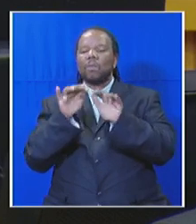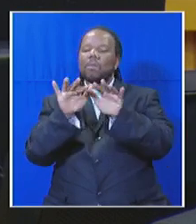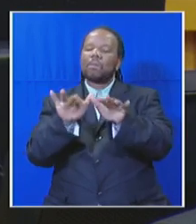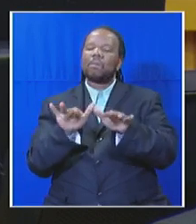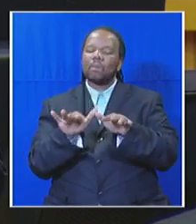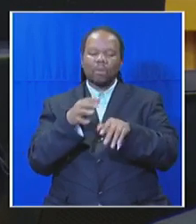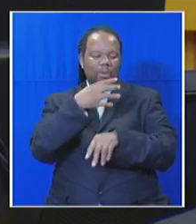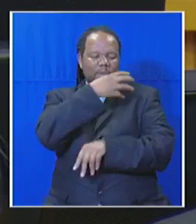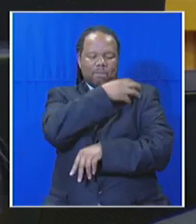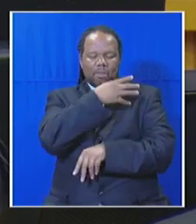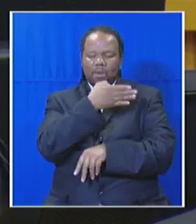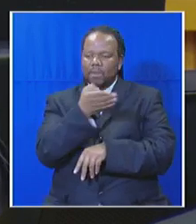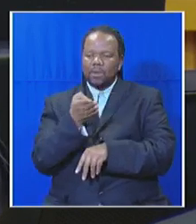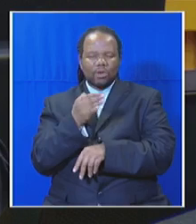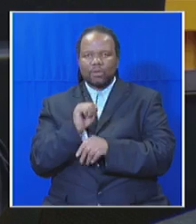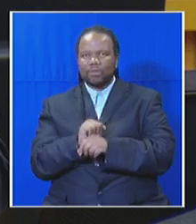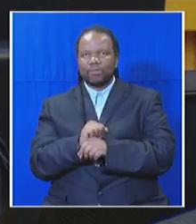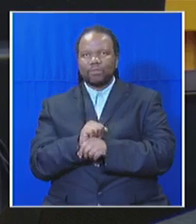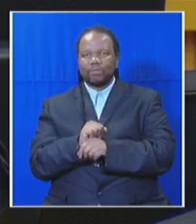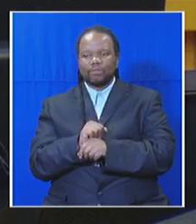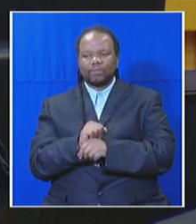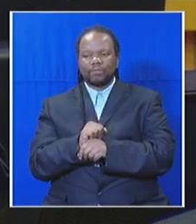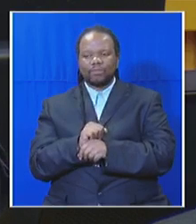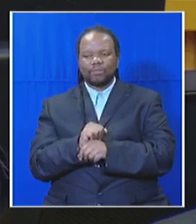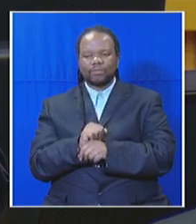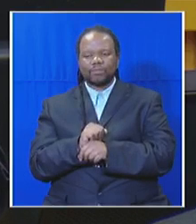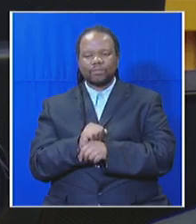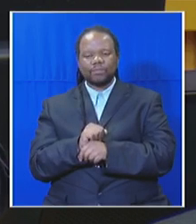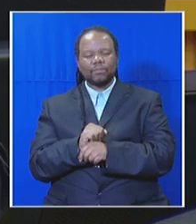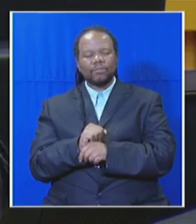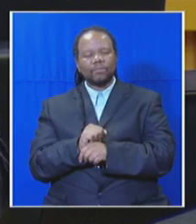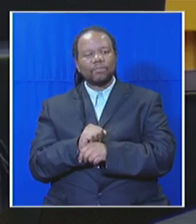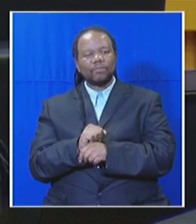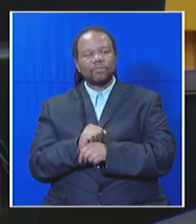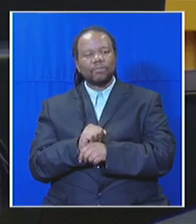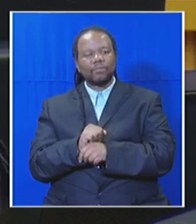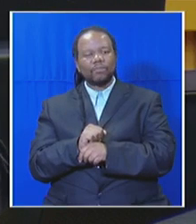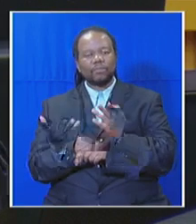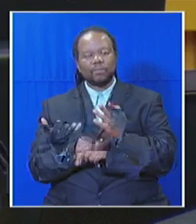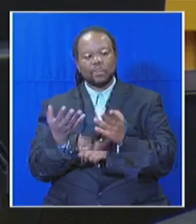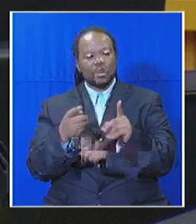parliament. Don't you consider to save this house